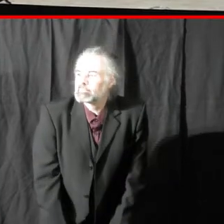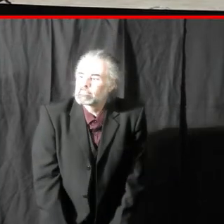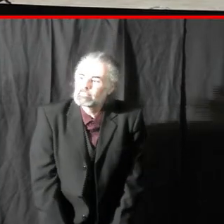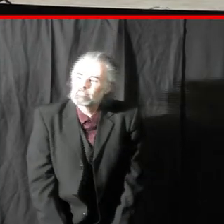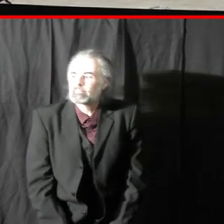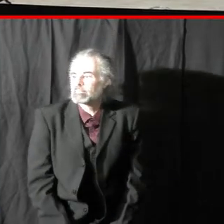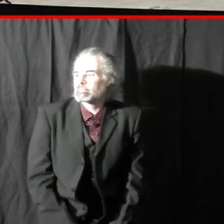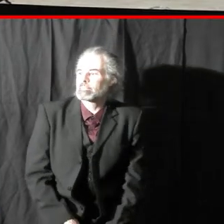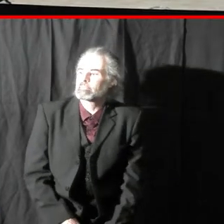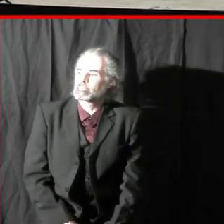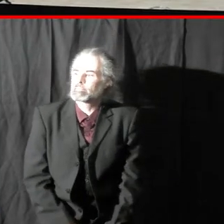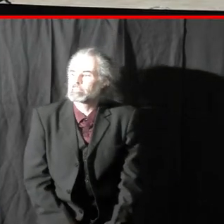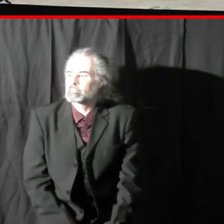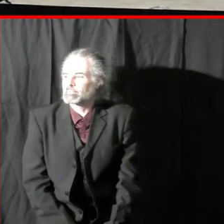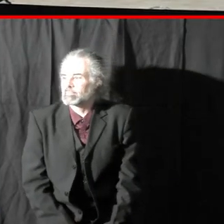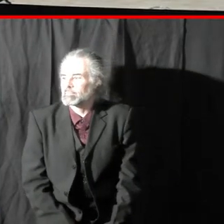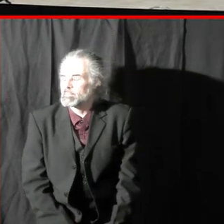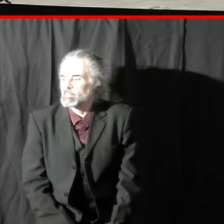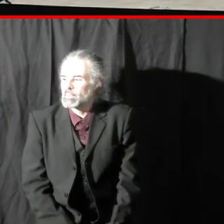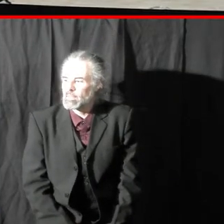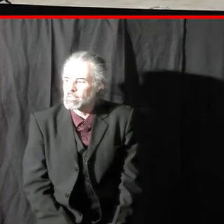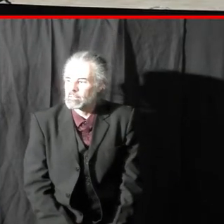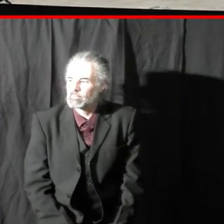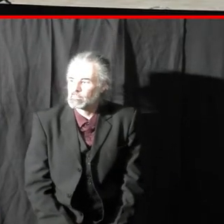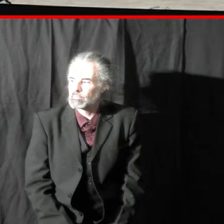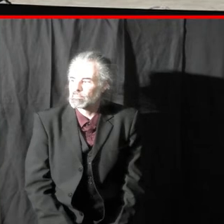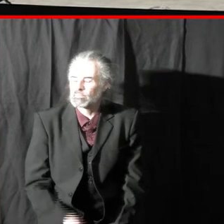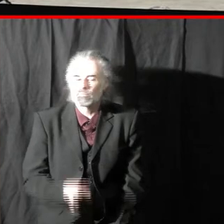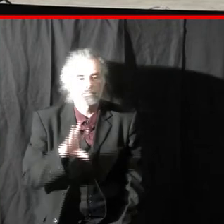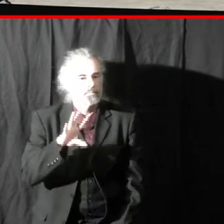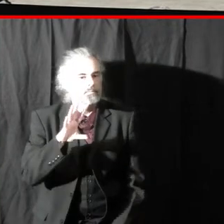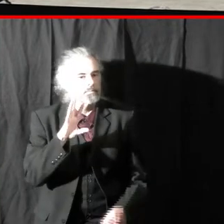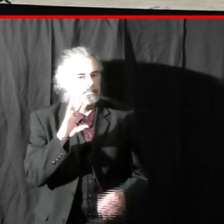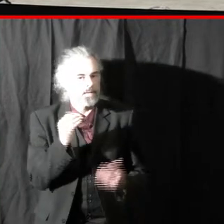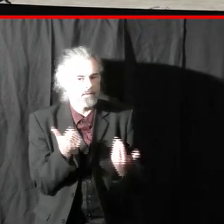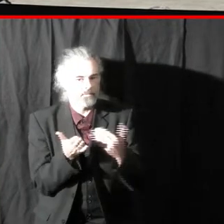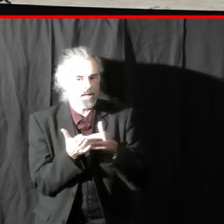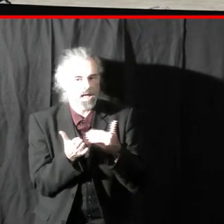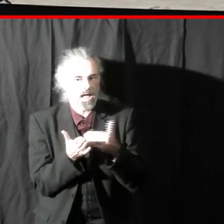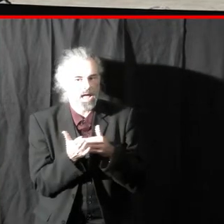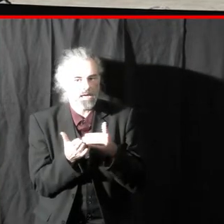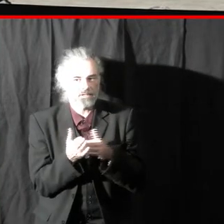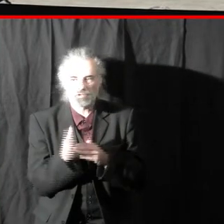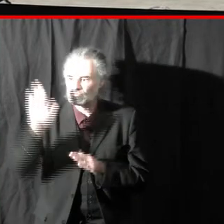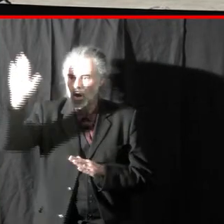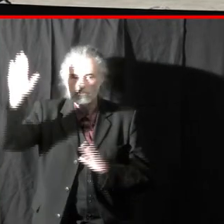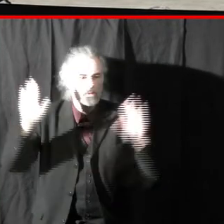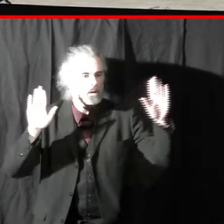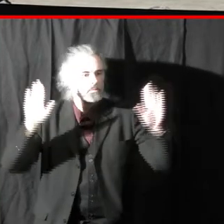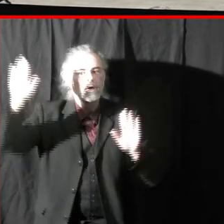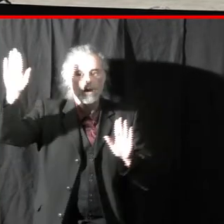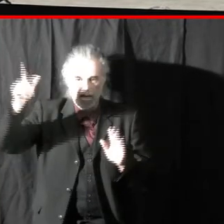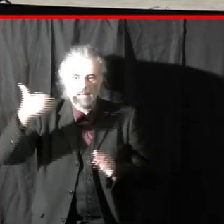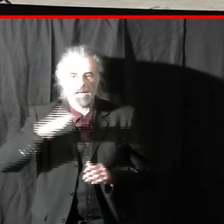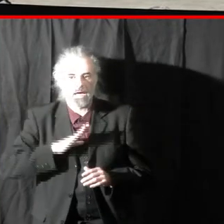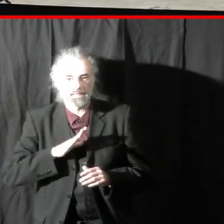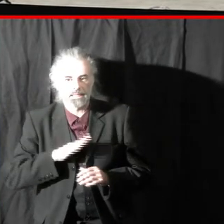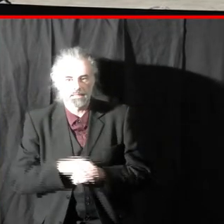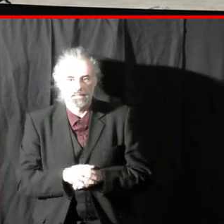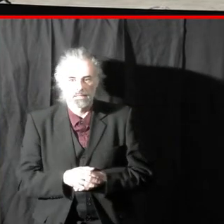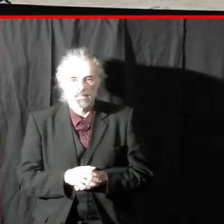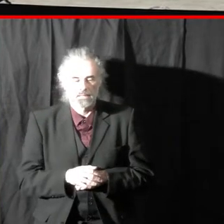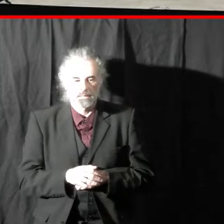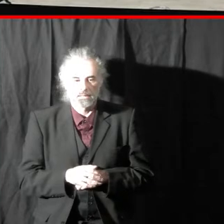We had some extra... We had some extra calls for stop, and I probably do need to